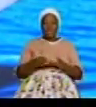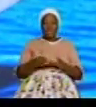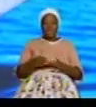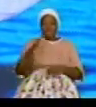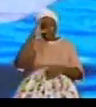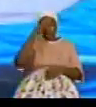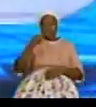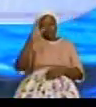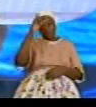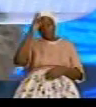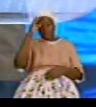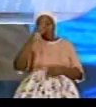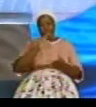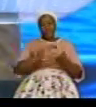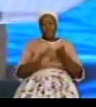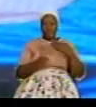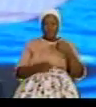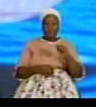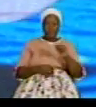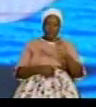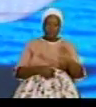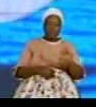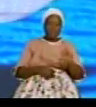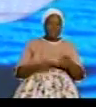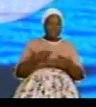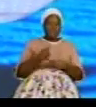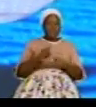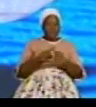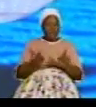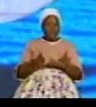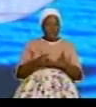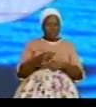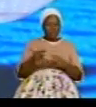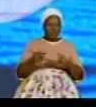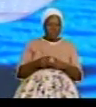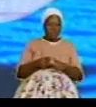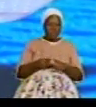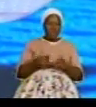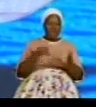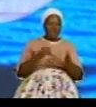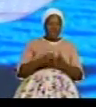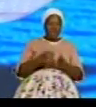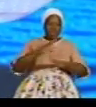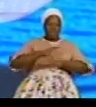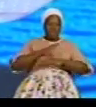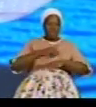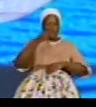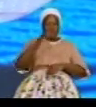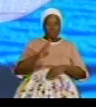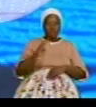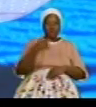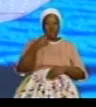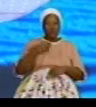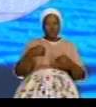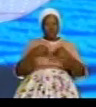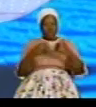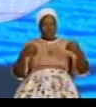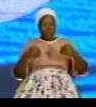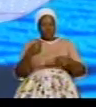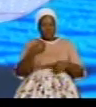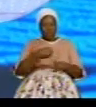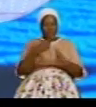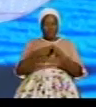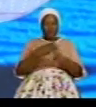verse 15, it says, but when it pleased God, who separated me from